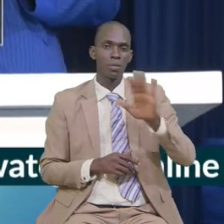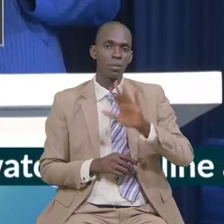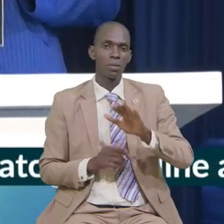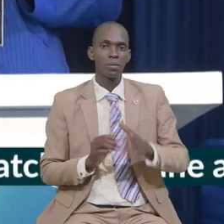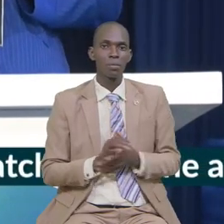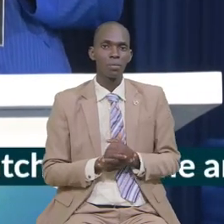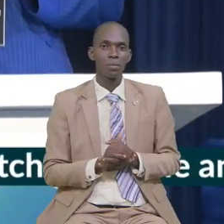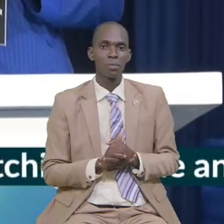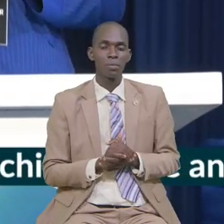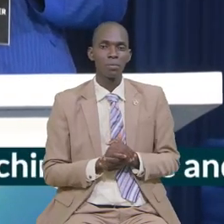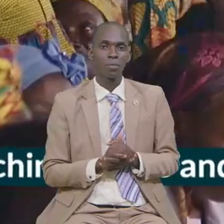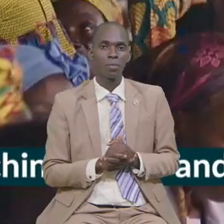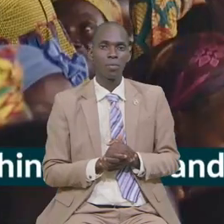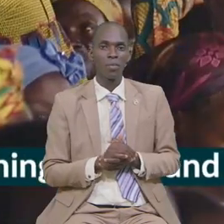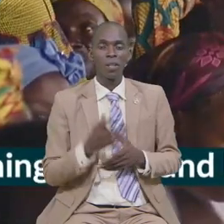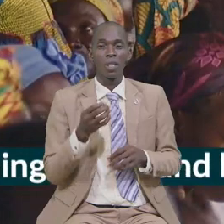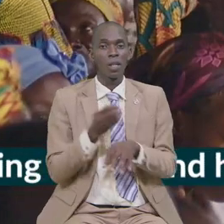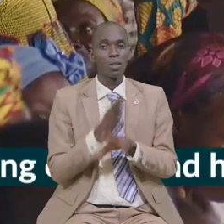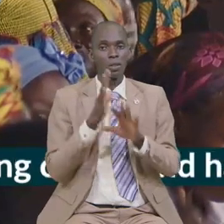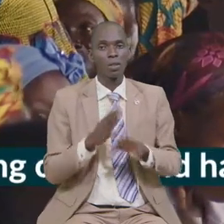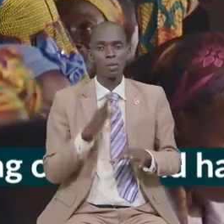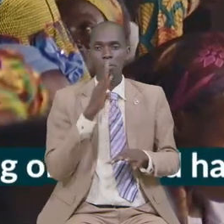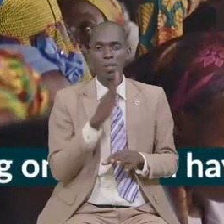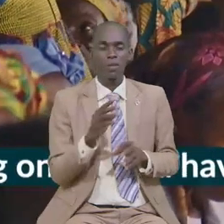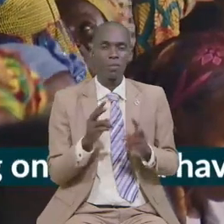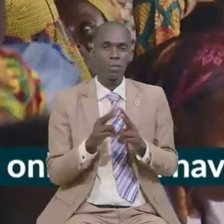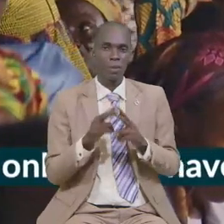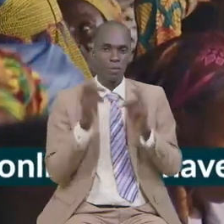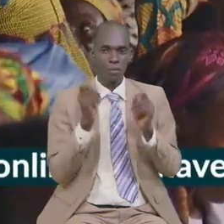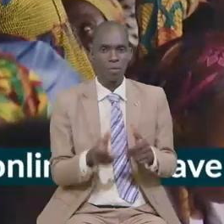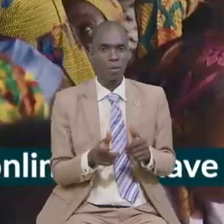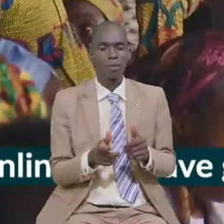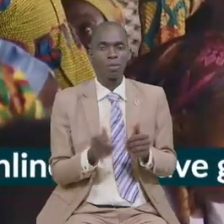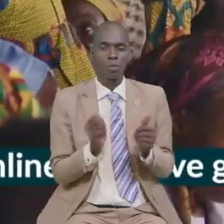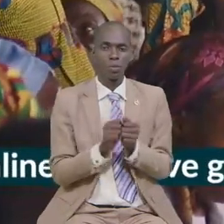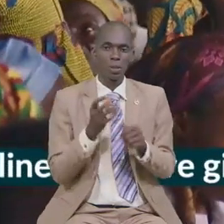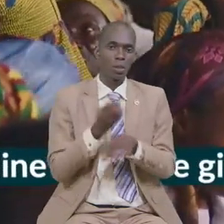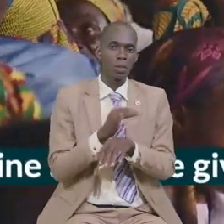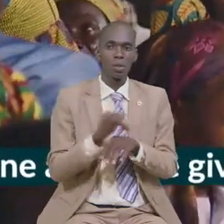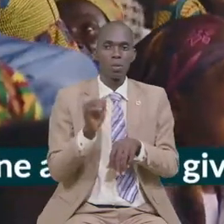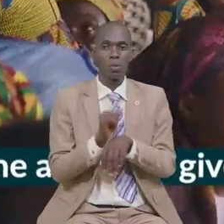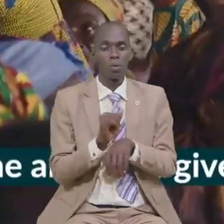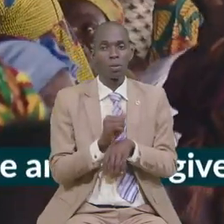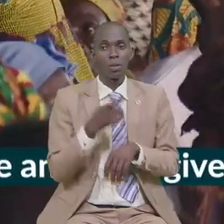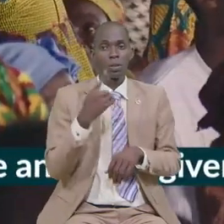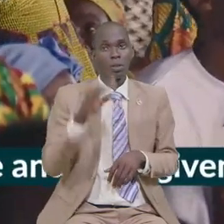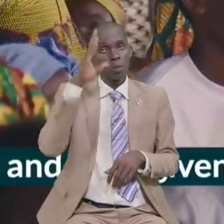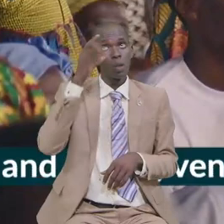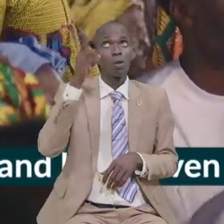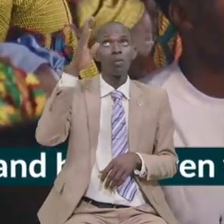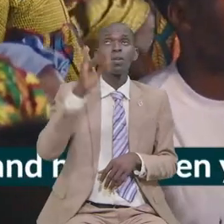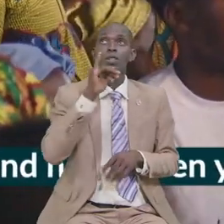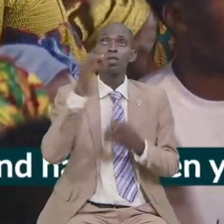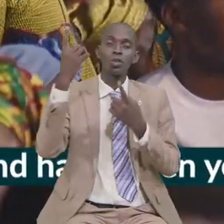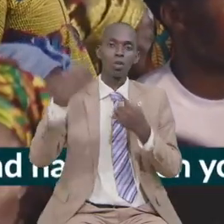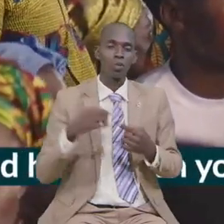+233 555 255 1955 The counselors should be very fast about what they are doing. The man of God is ready to come and minister to you. Prepare